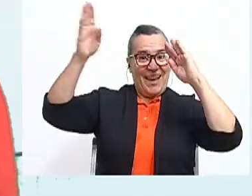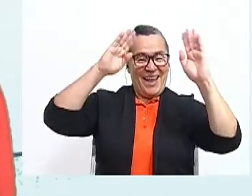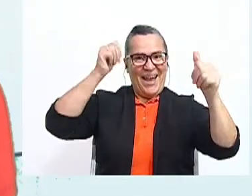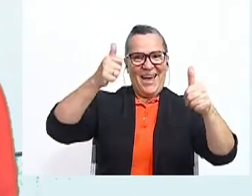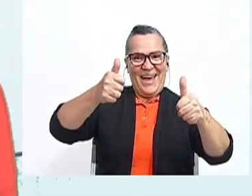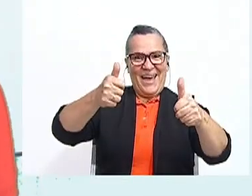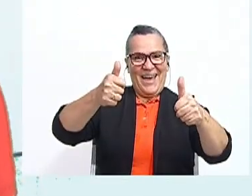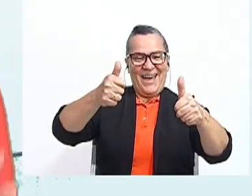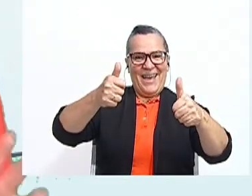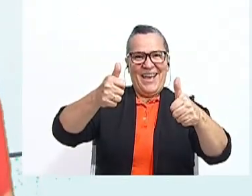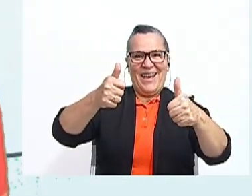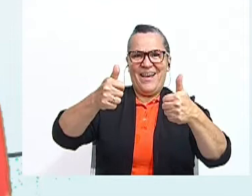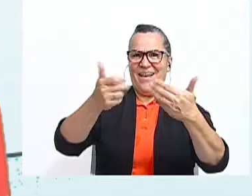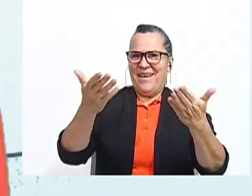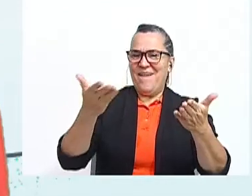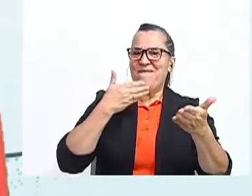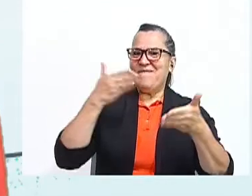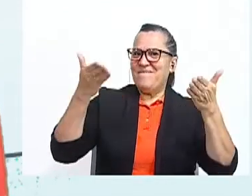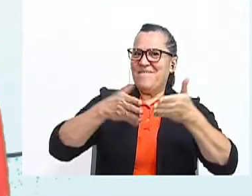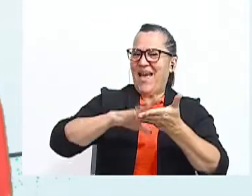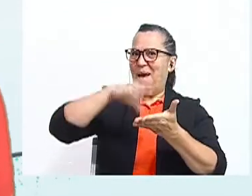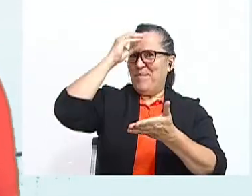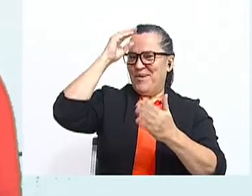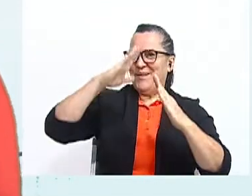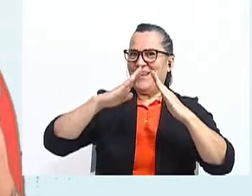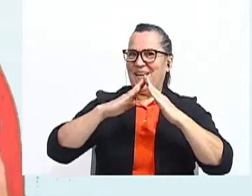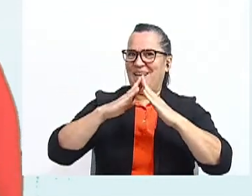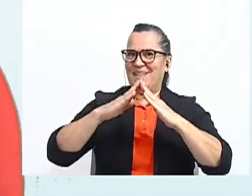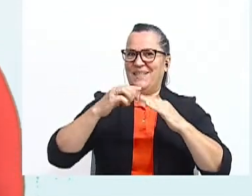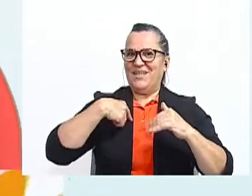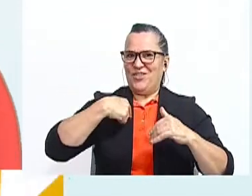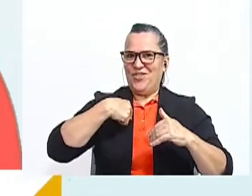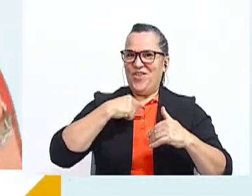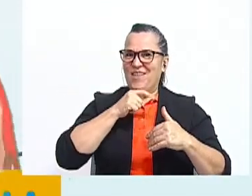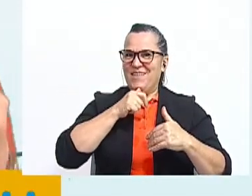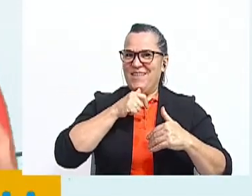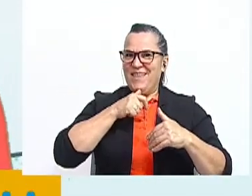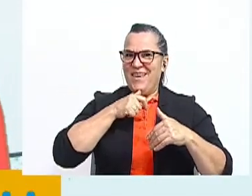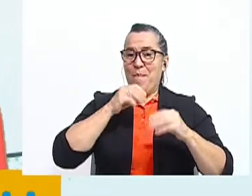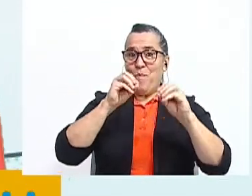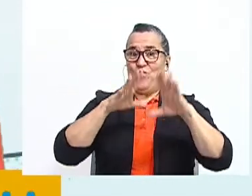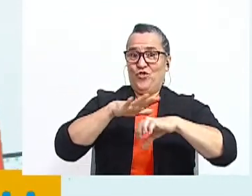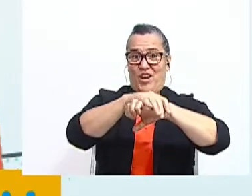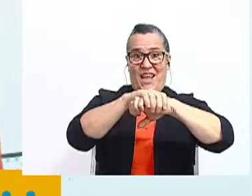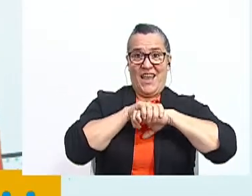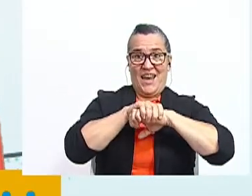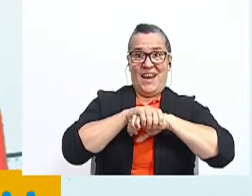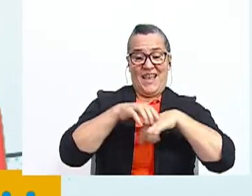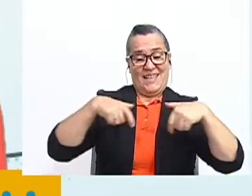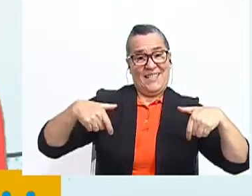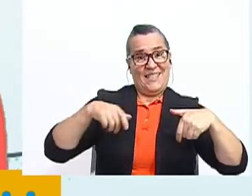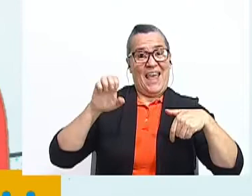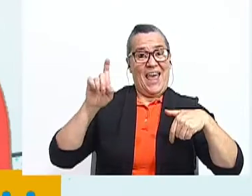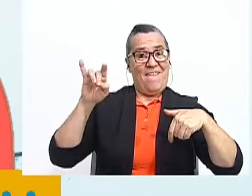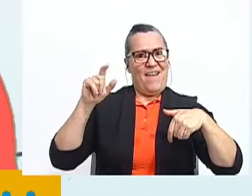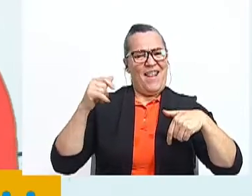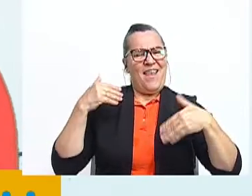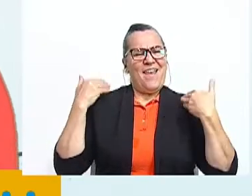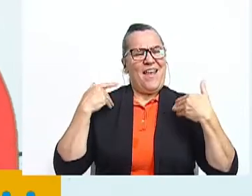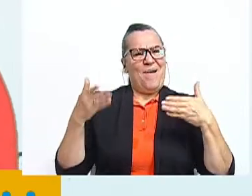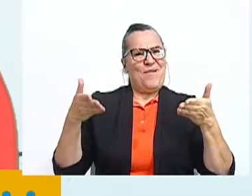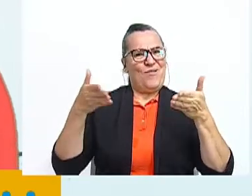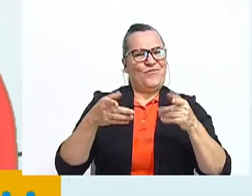Hi, hello, welcome to Aprende en Casa. I'm teacher Evelyn and I'm very happy to have you here. To introduce